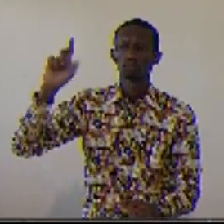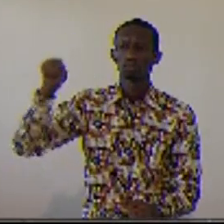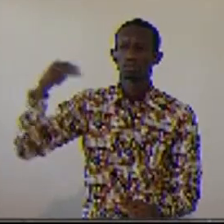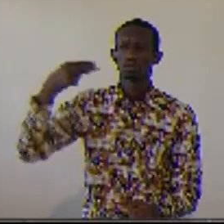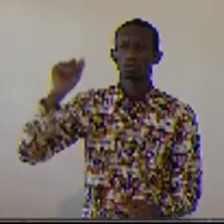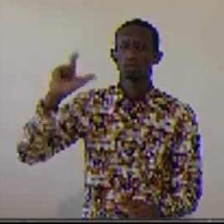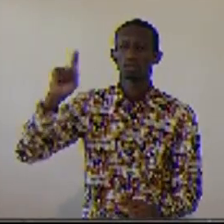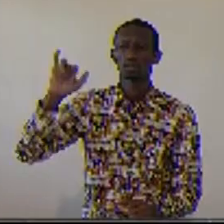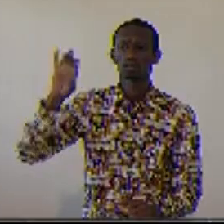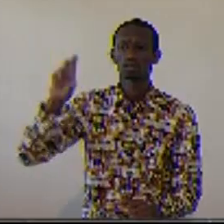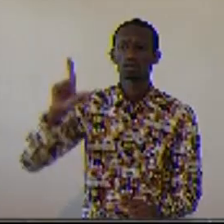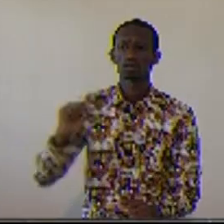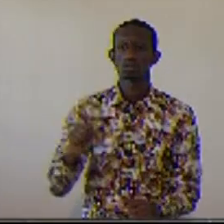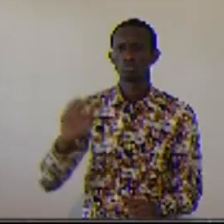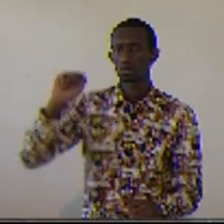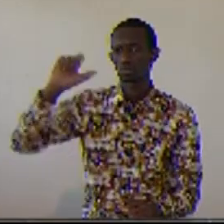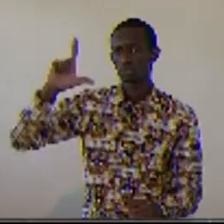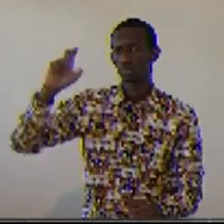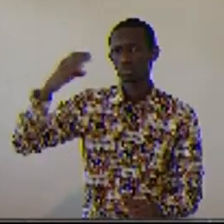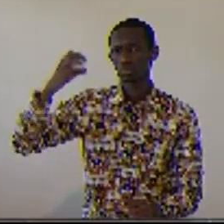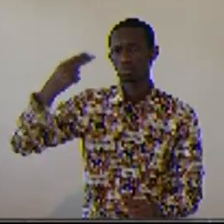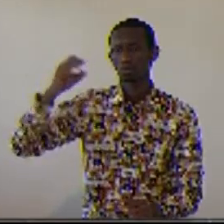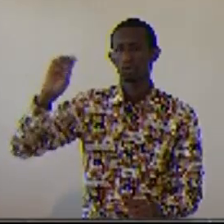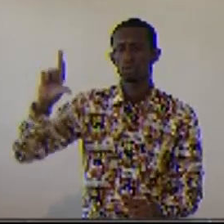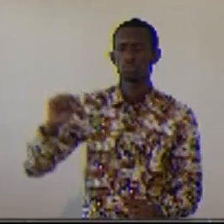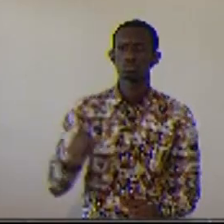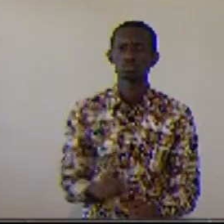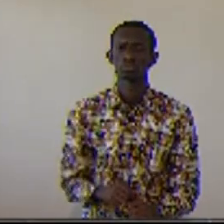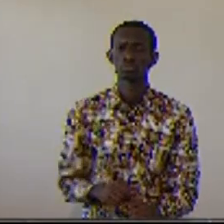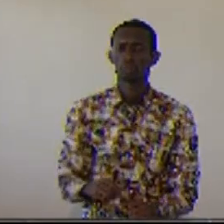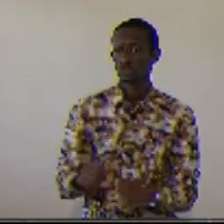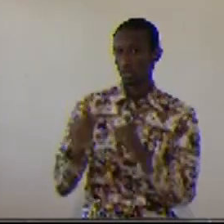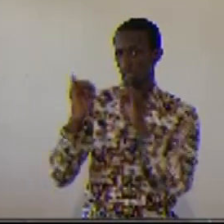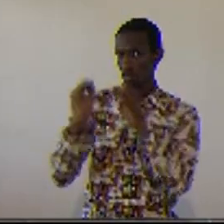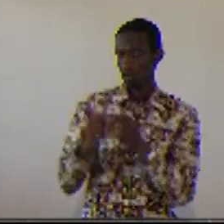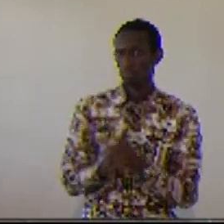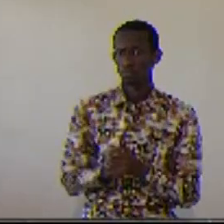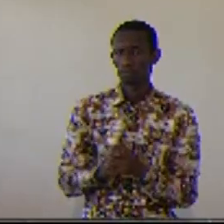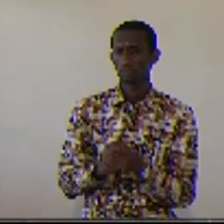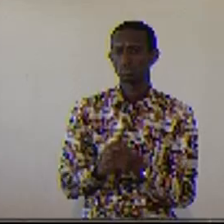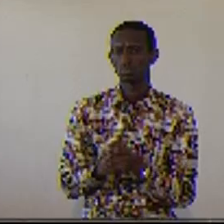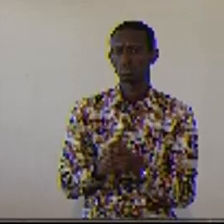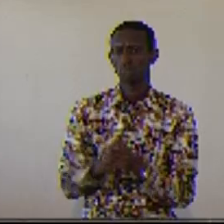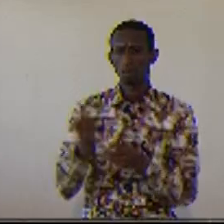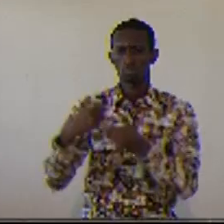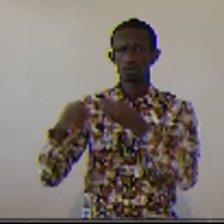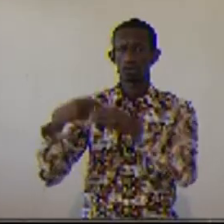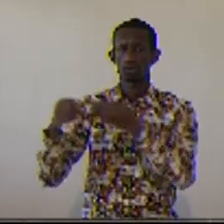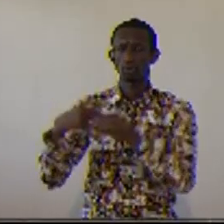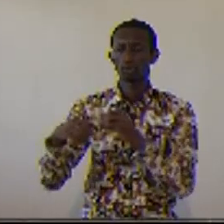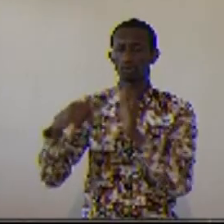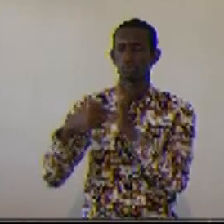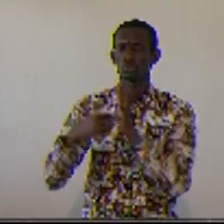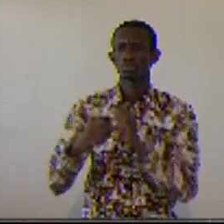remember, this is an example of the aliphatic alcohols. When it reacts with, for example, the hydrogen